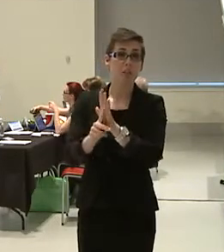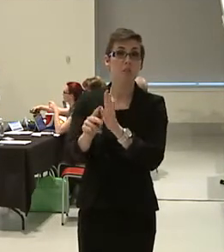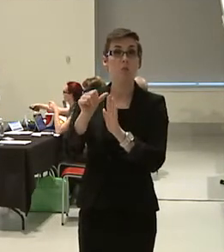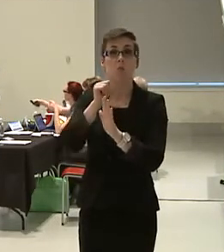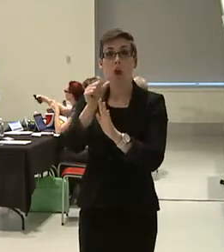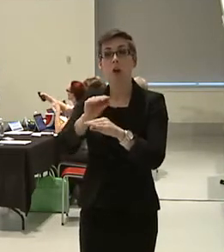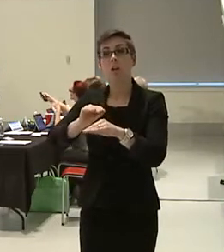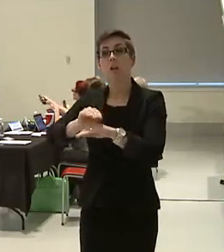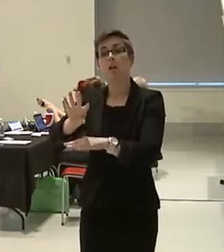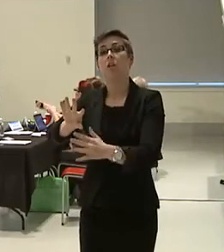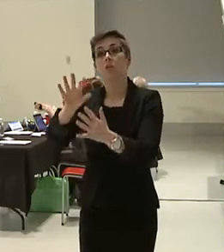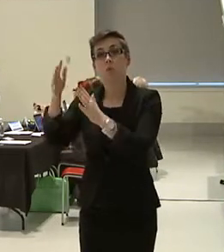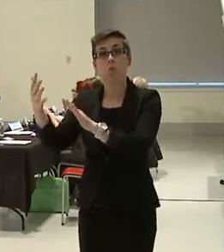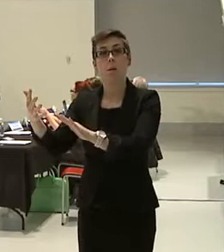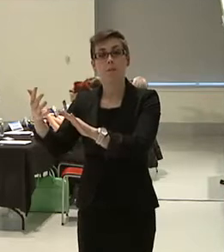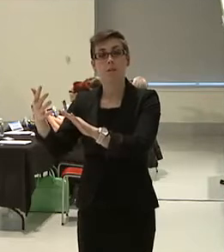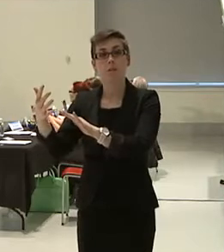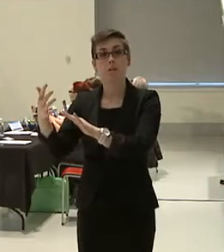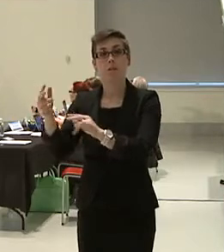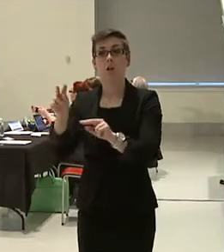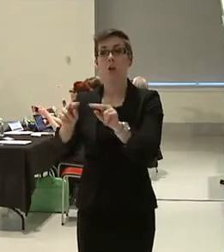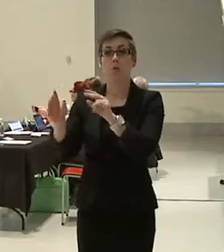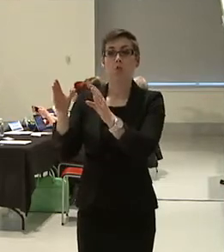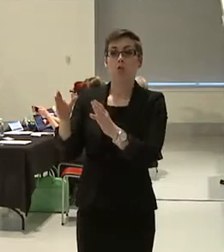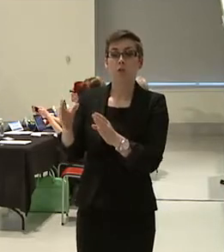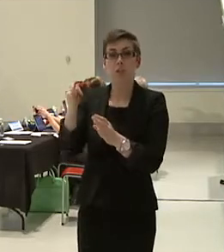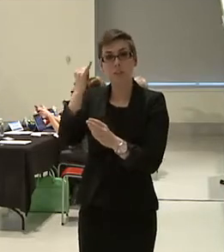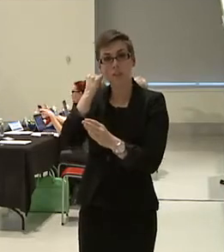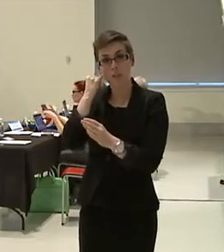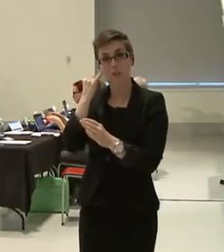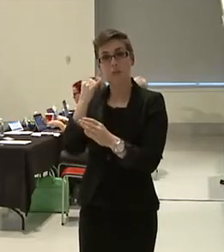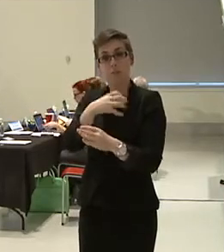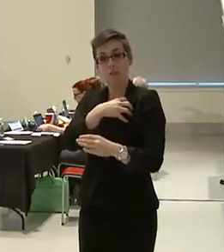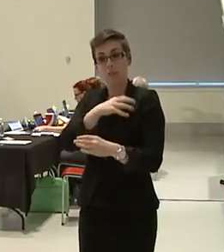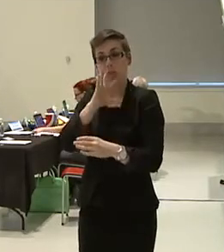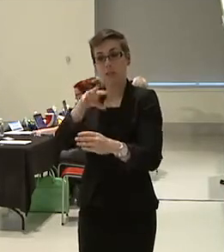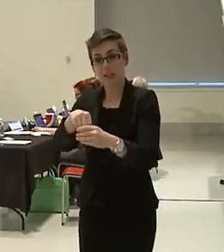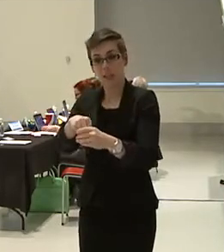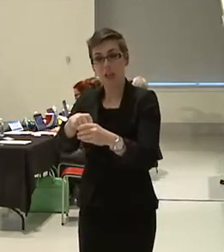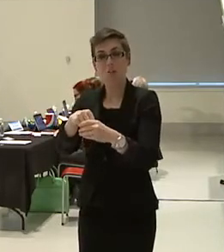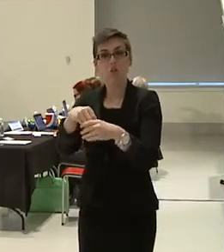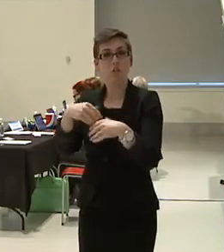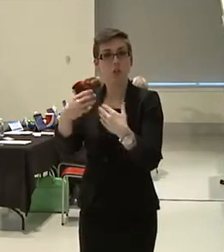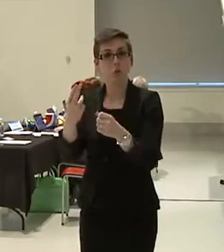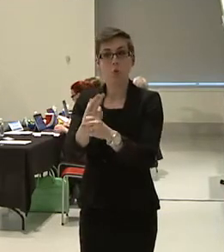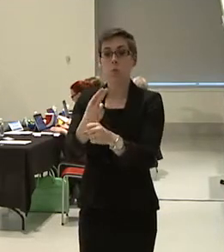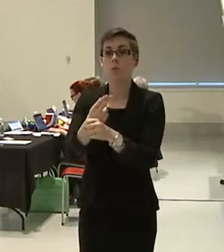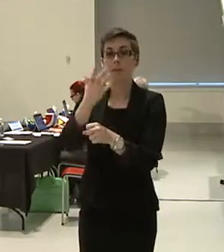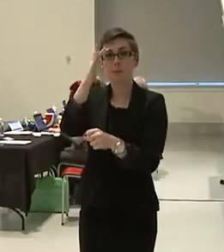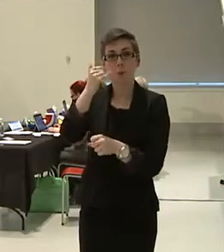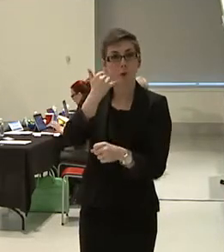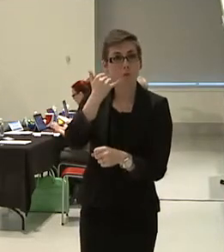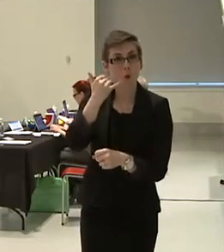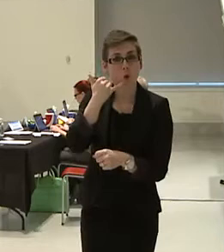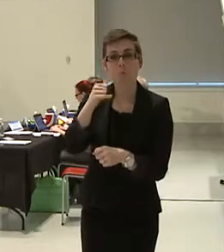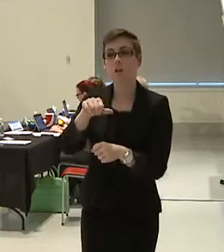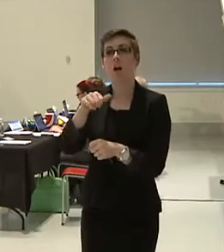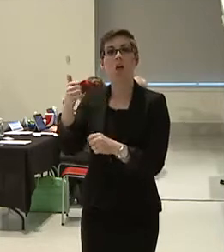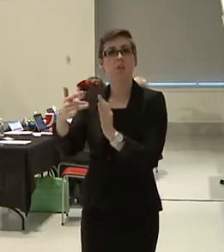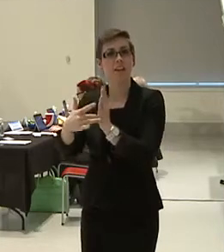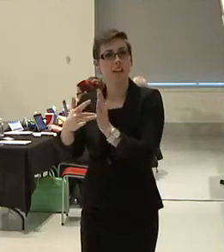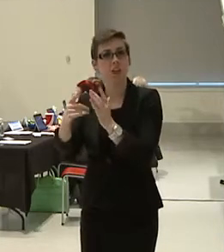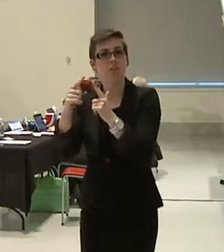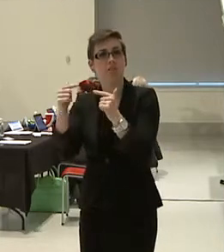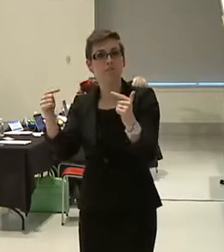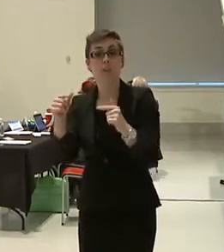disrupt observers when police are engaged in enforcement who are using phones, smartphones, et cetera. Have you all